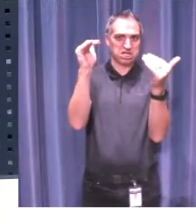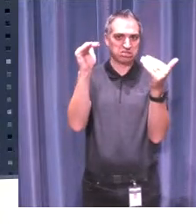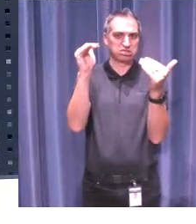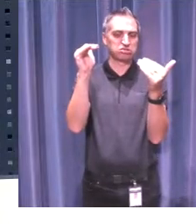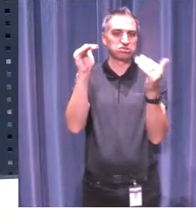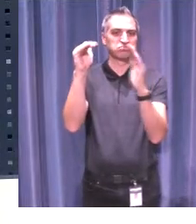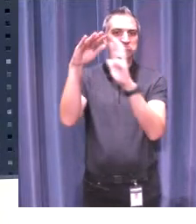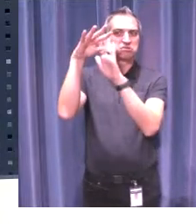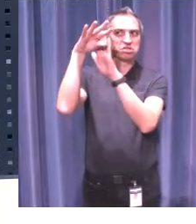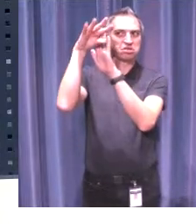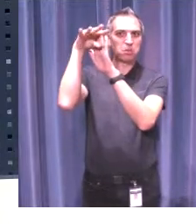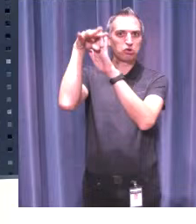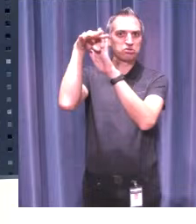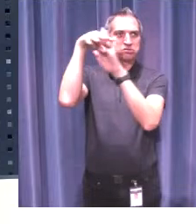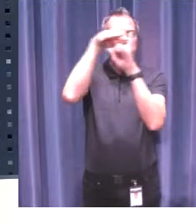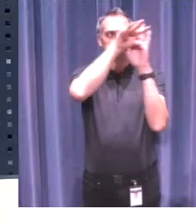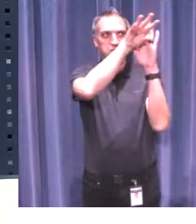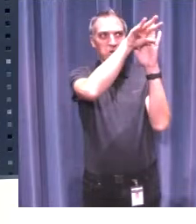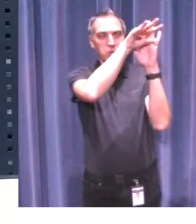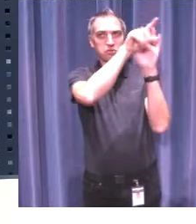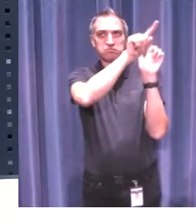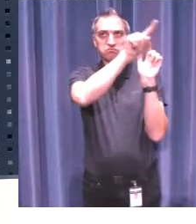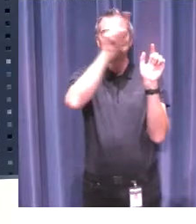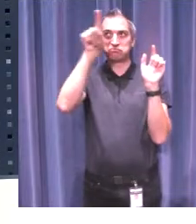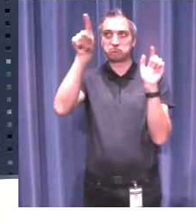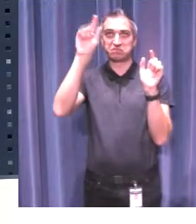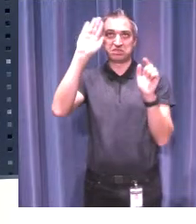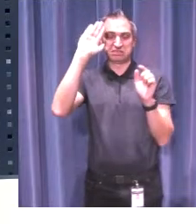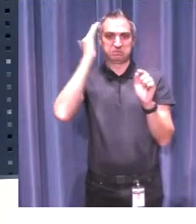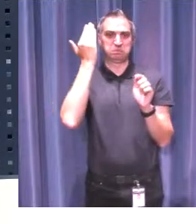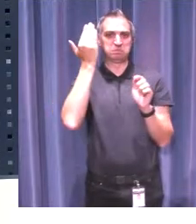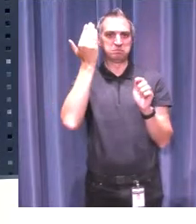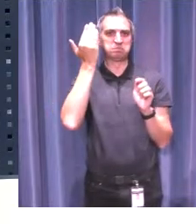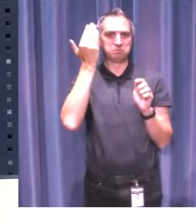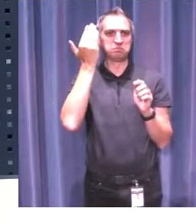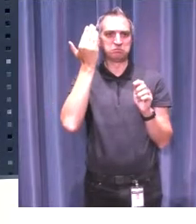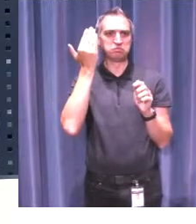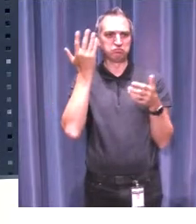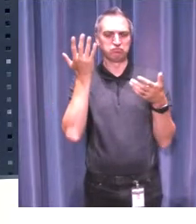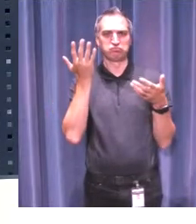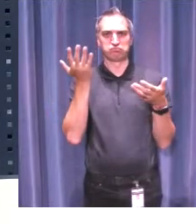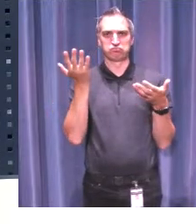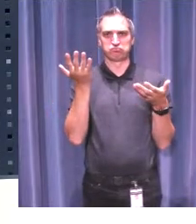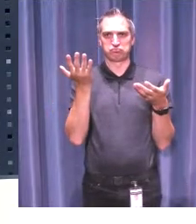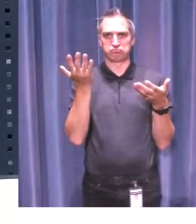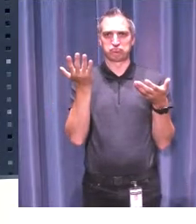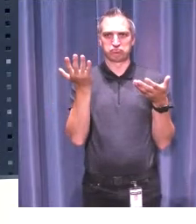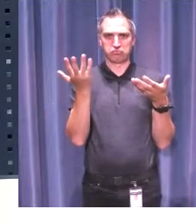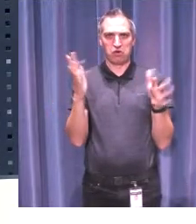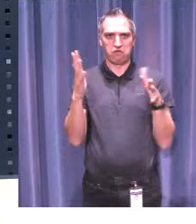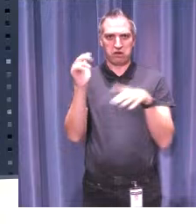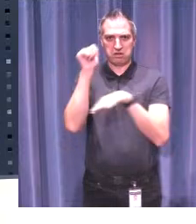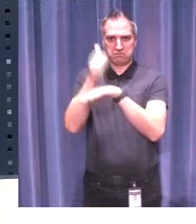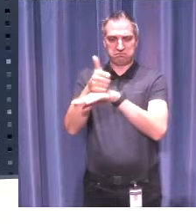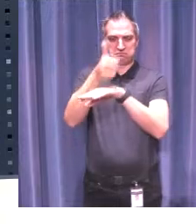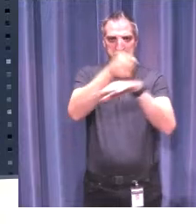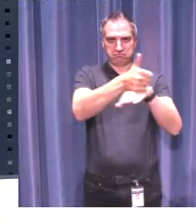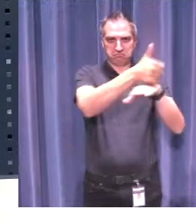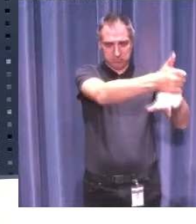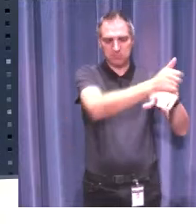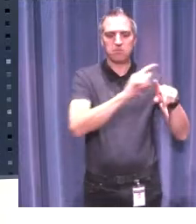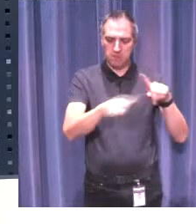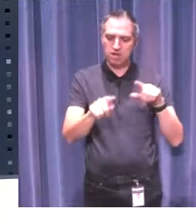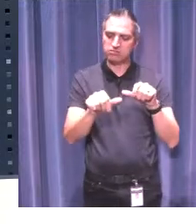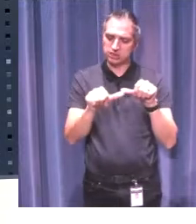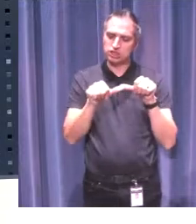surveillance cameras, which it looks as though they're already well along that path, but continuing